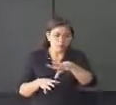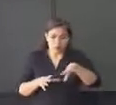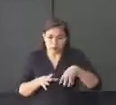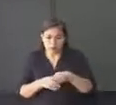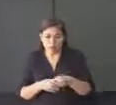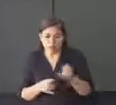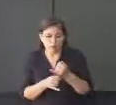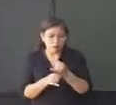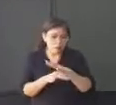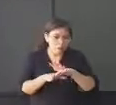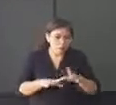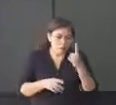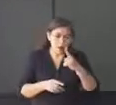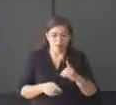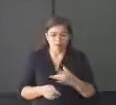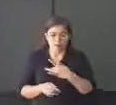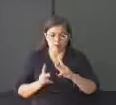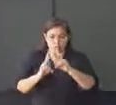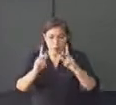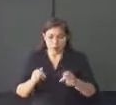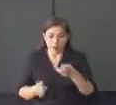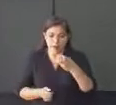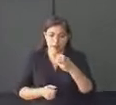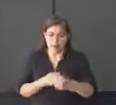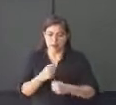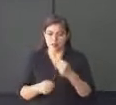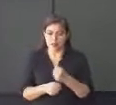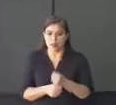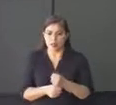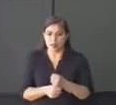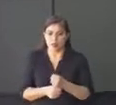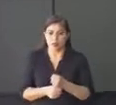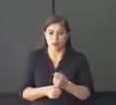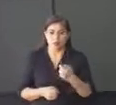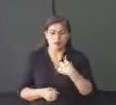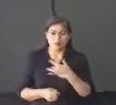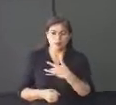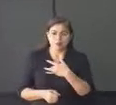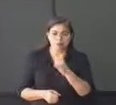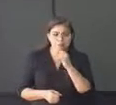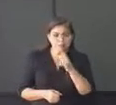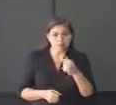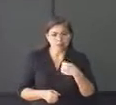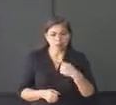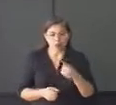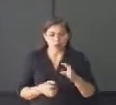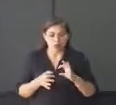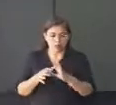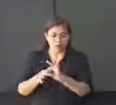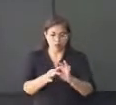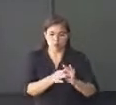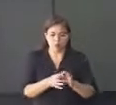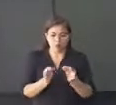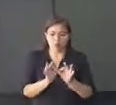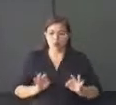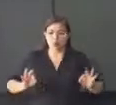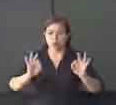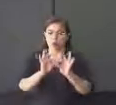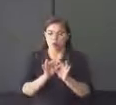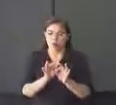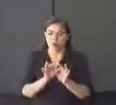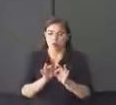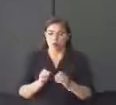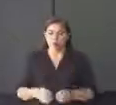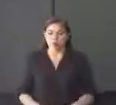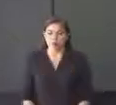actively involved in the information, and this year together with a sister